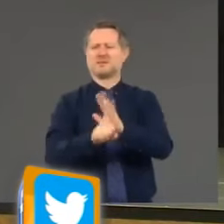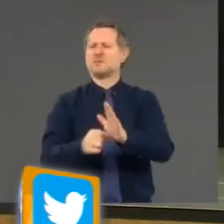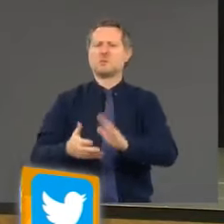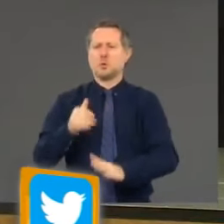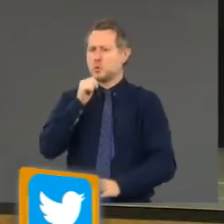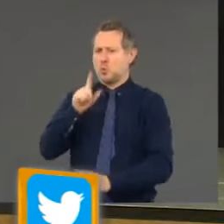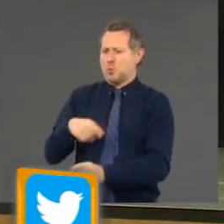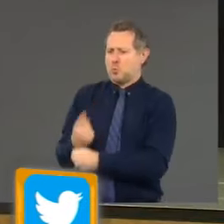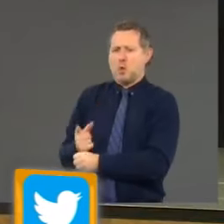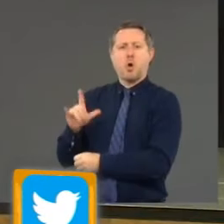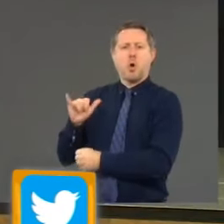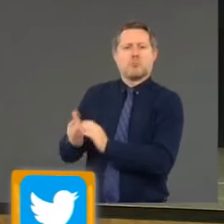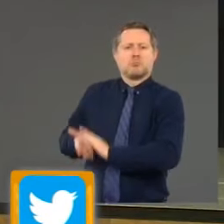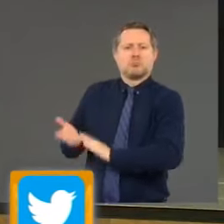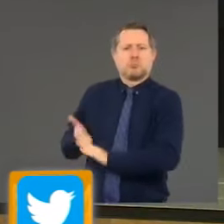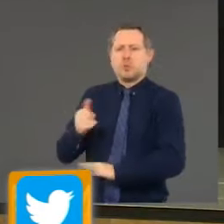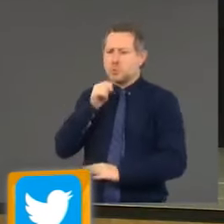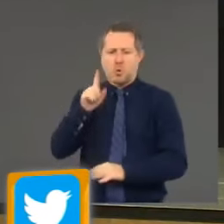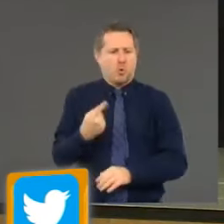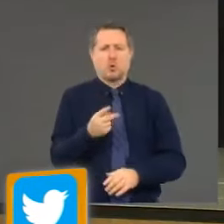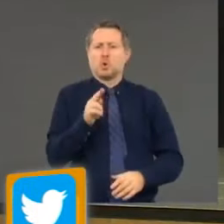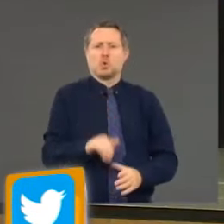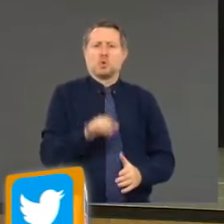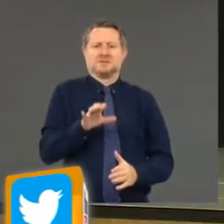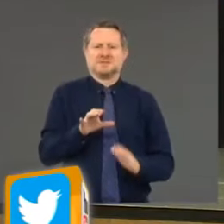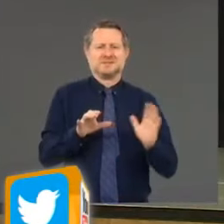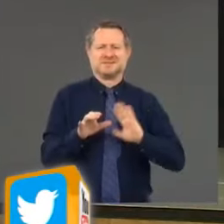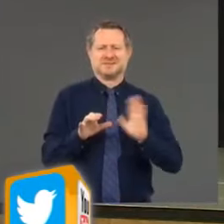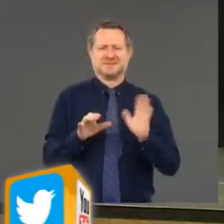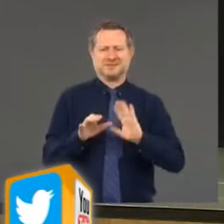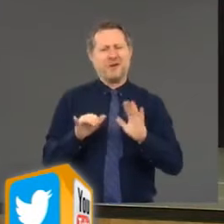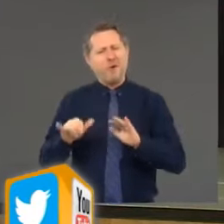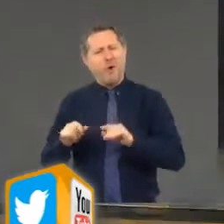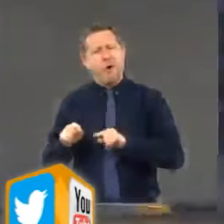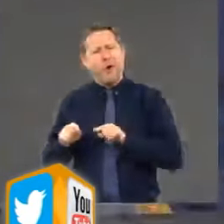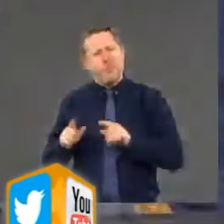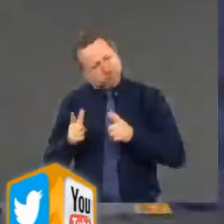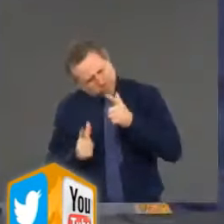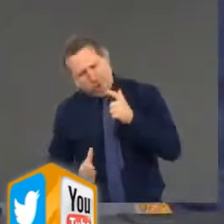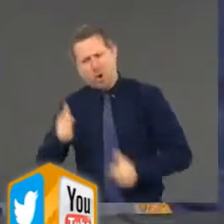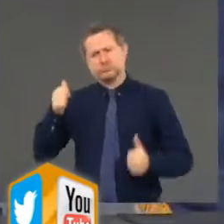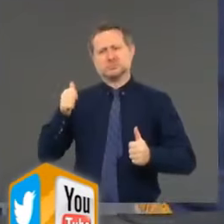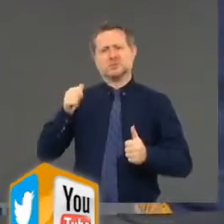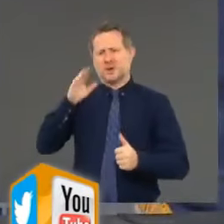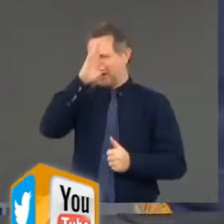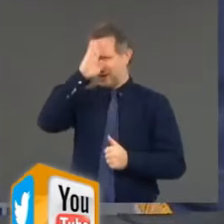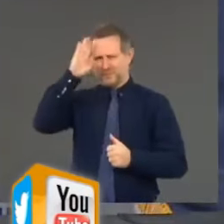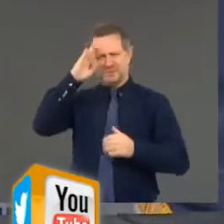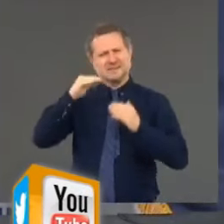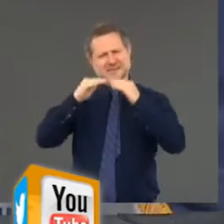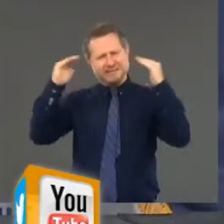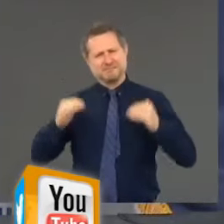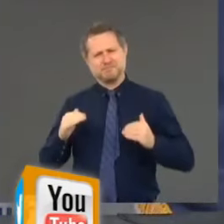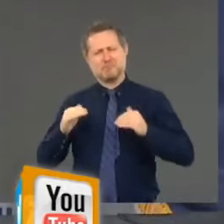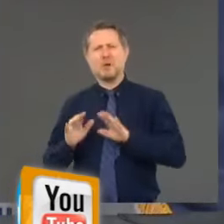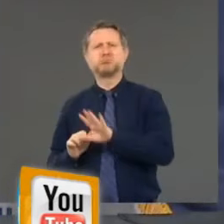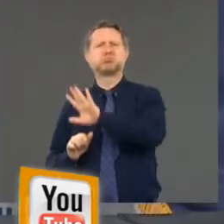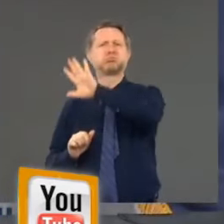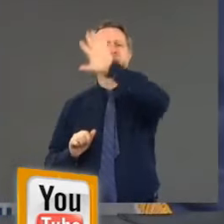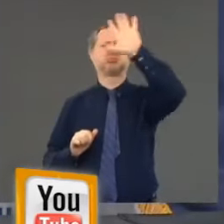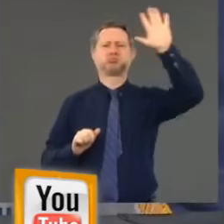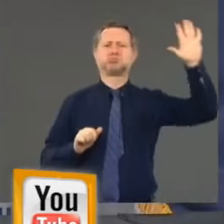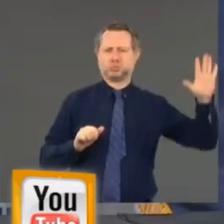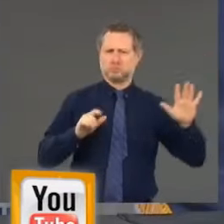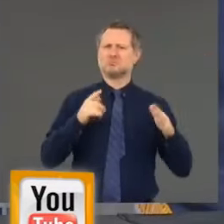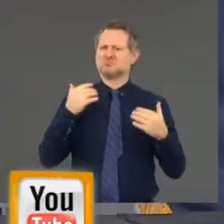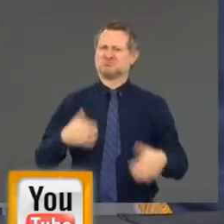just downstate New York. Northwell is the largest health system in the state, and they really stepped up to help the entire state. And